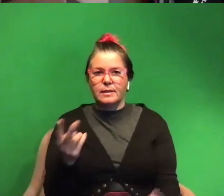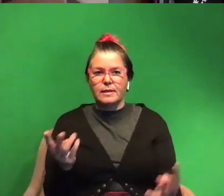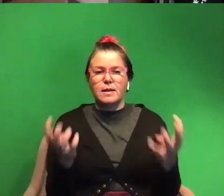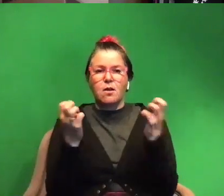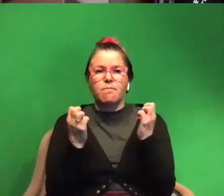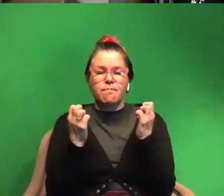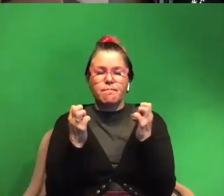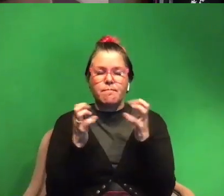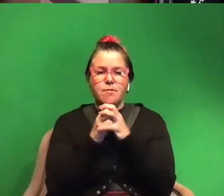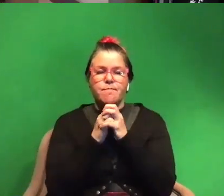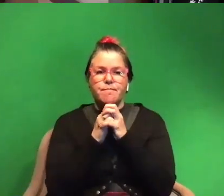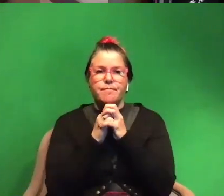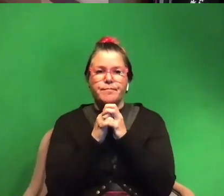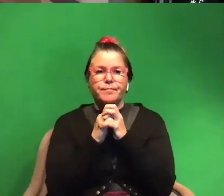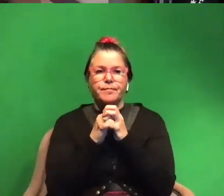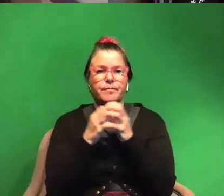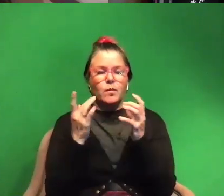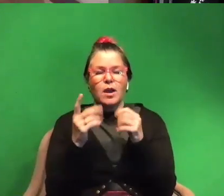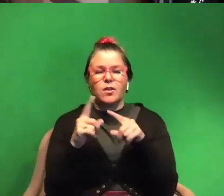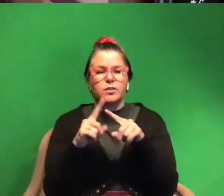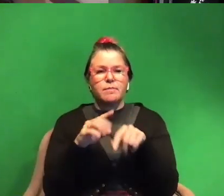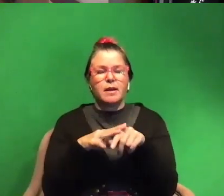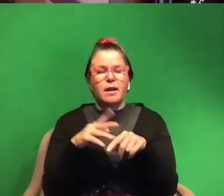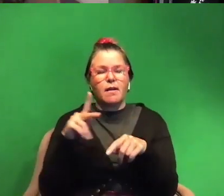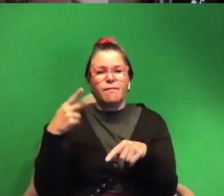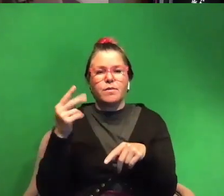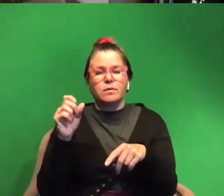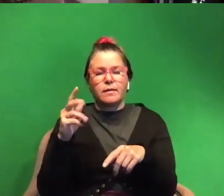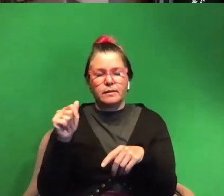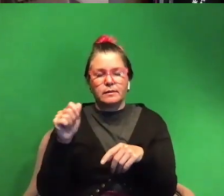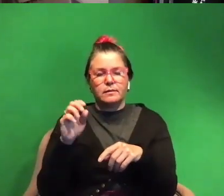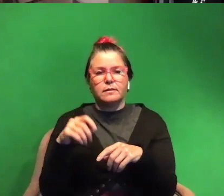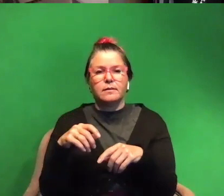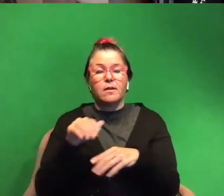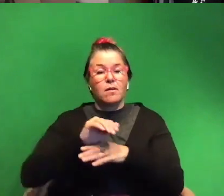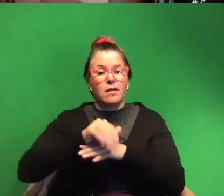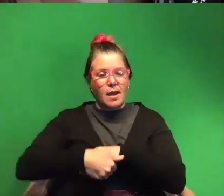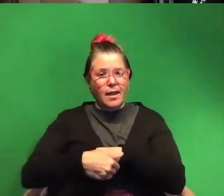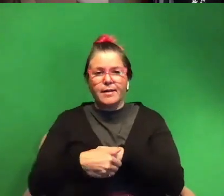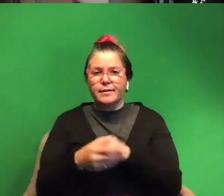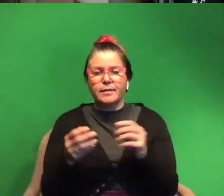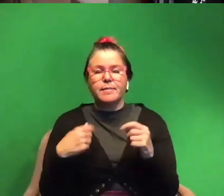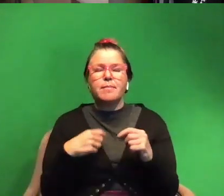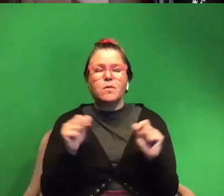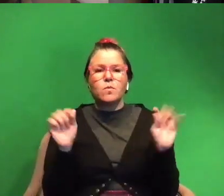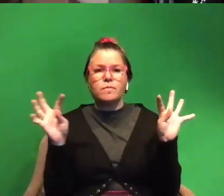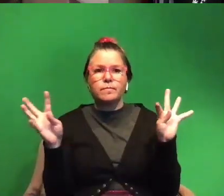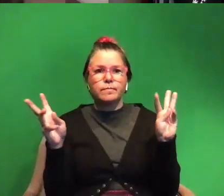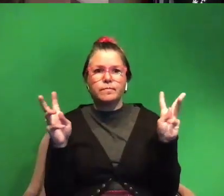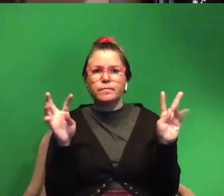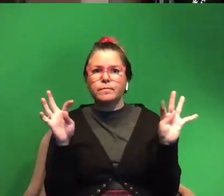contracted because they're just relying on photosynthesis. Whereas at nighttime, that's when they might pull their tentacles out,